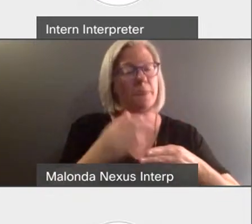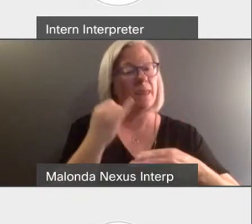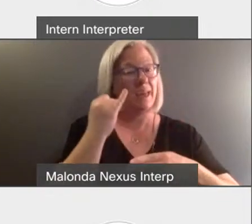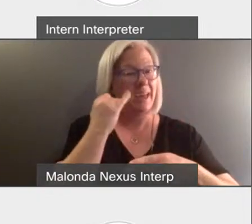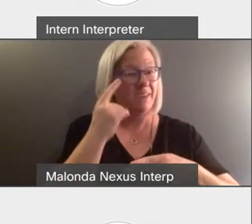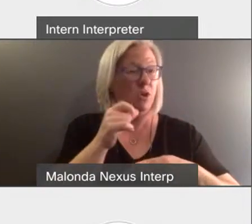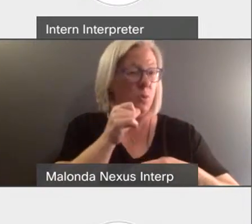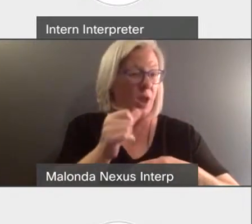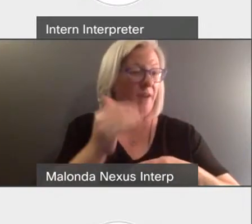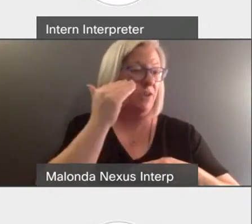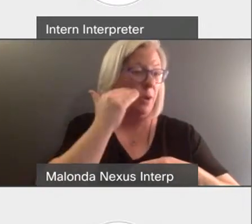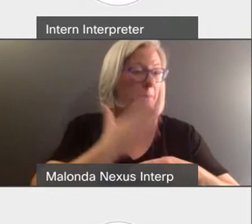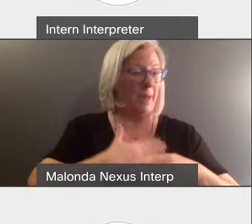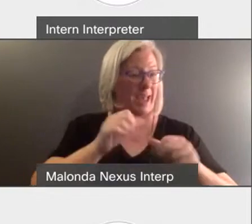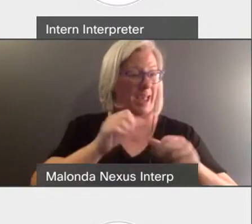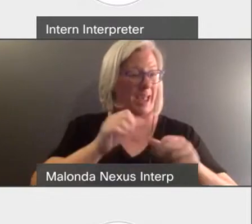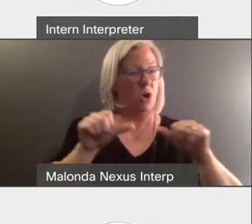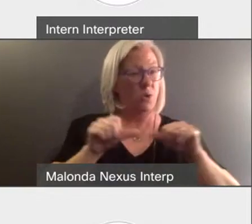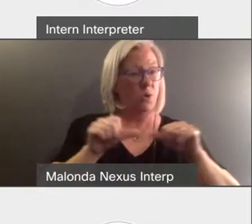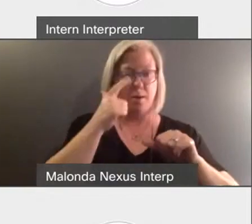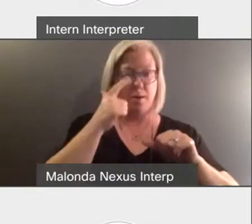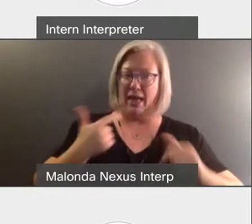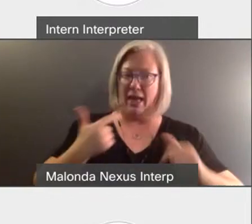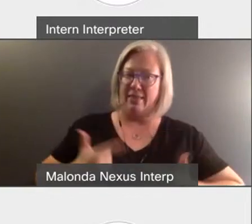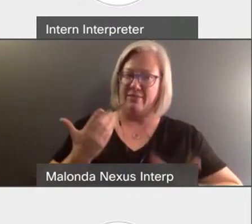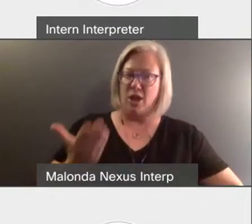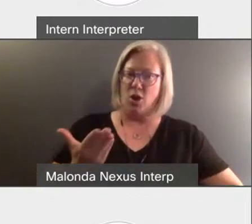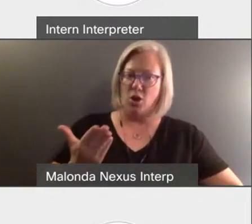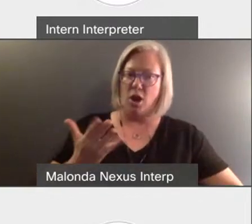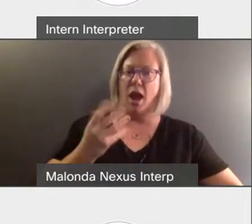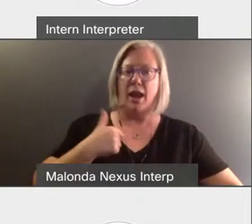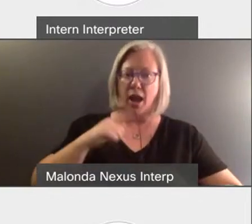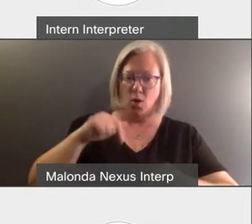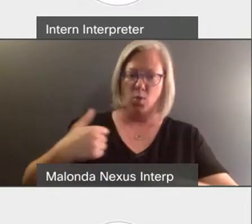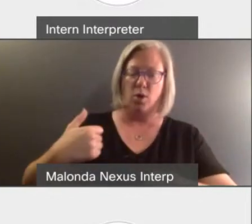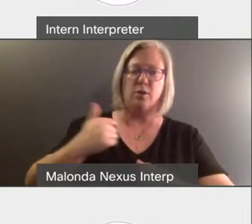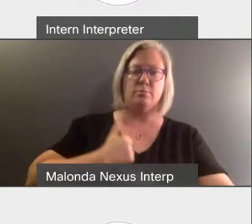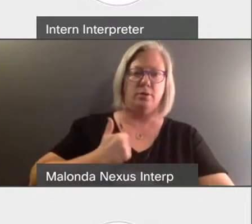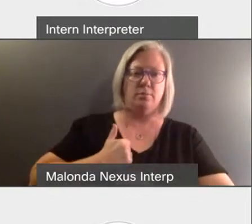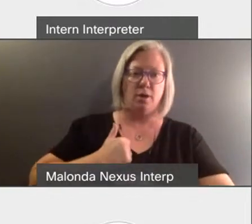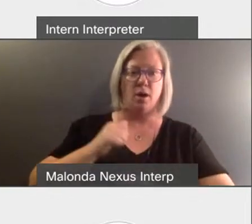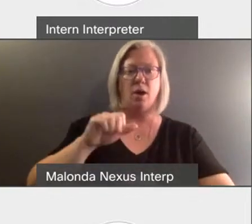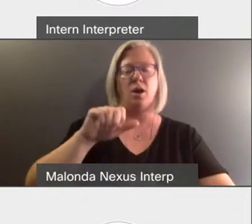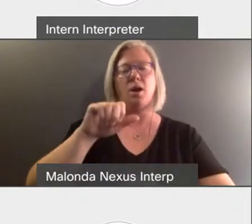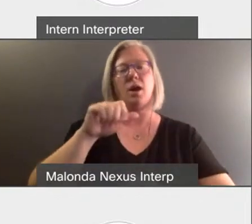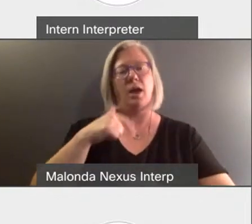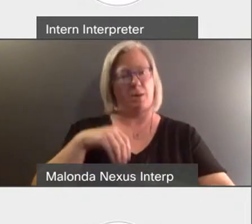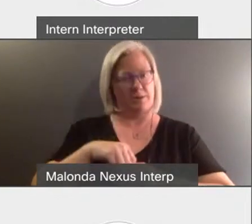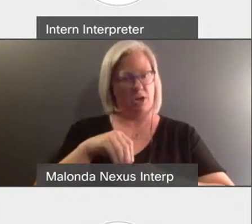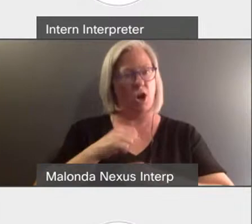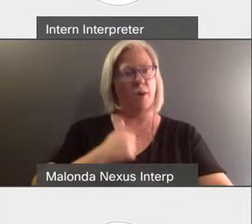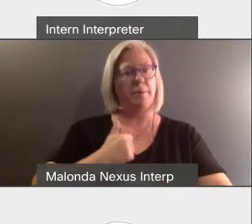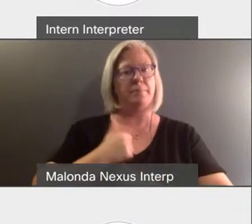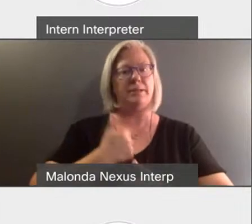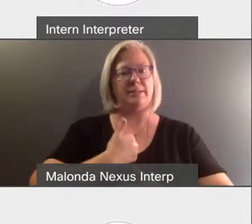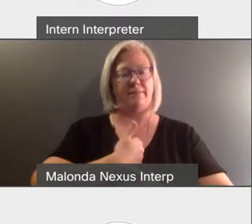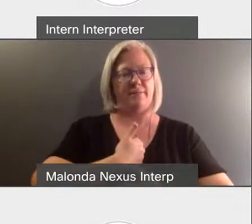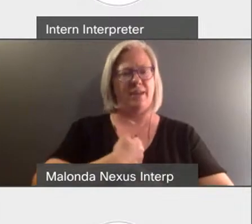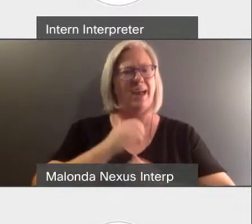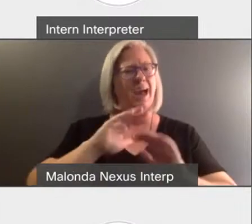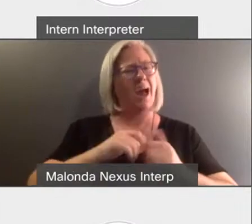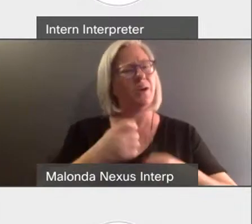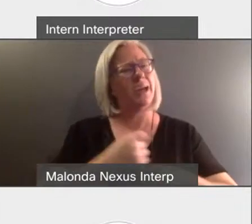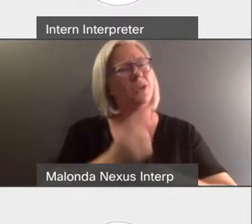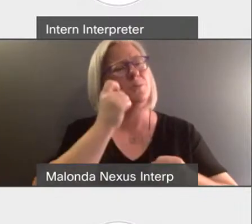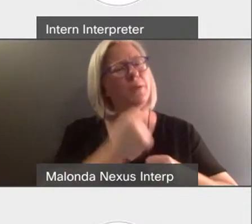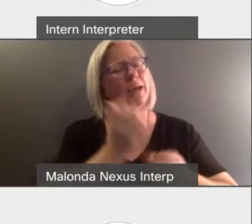not familiar with my area, because I live there, you know, I went to the military, I see you in the Army, I was in the Army myself. How can you make a